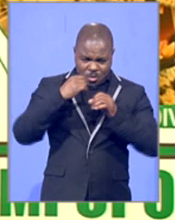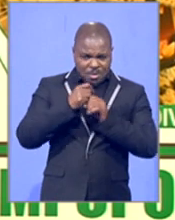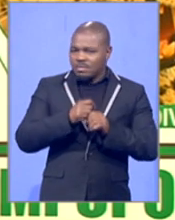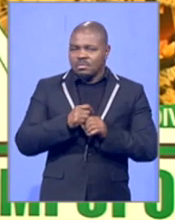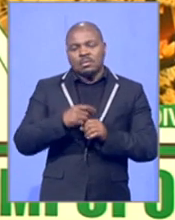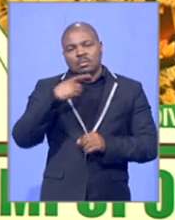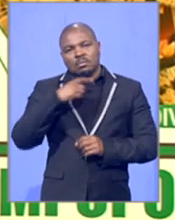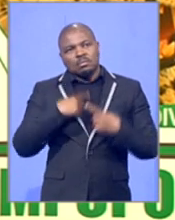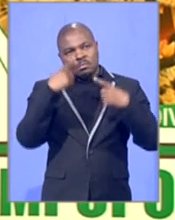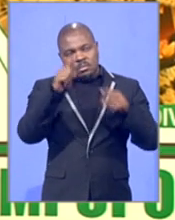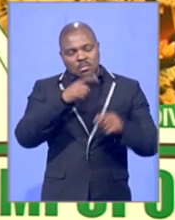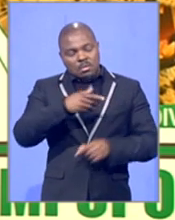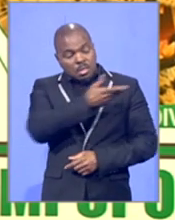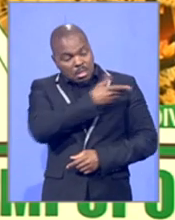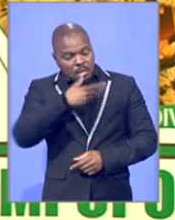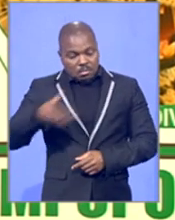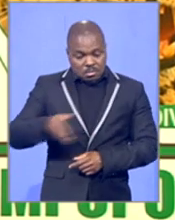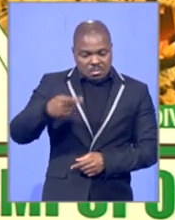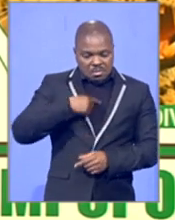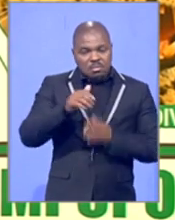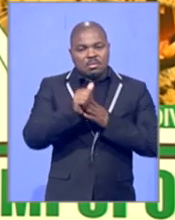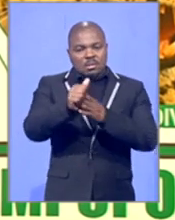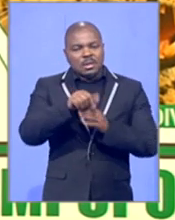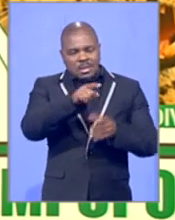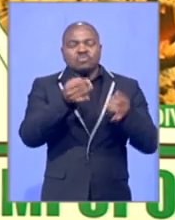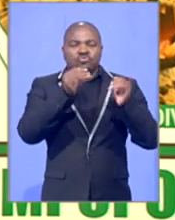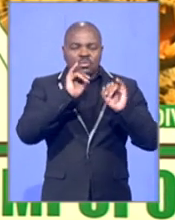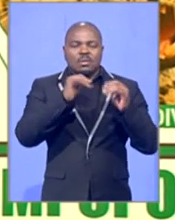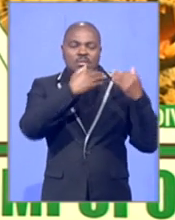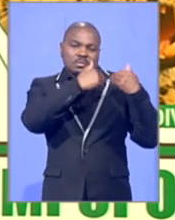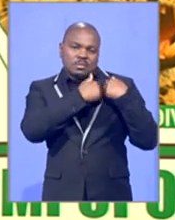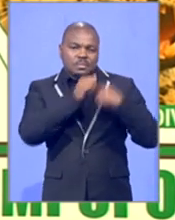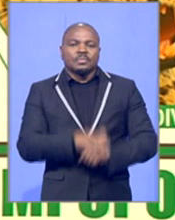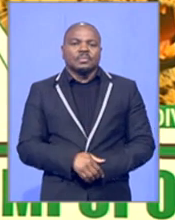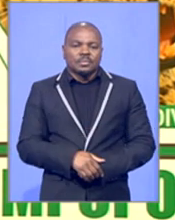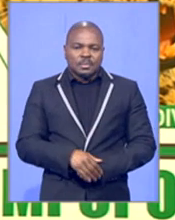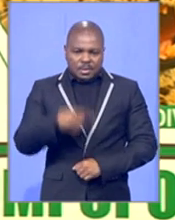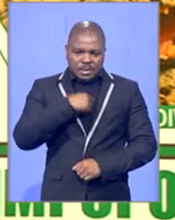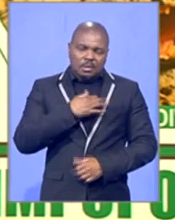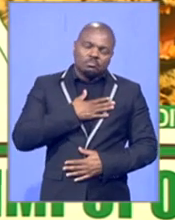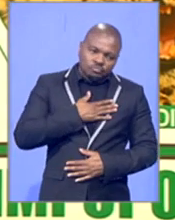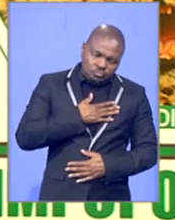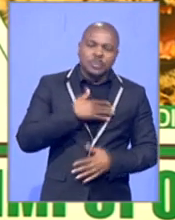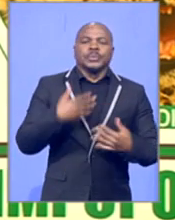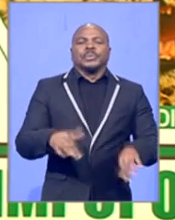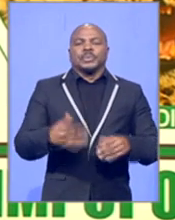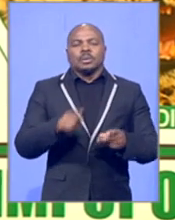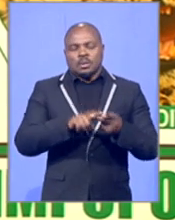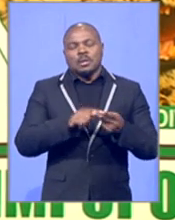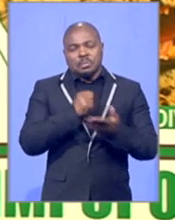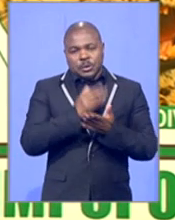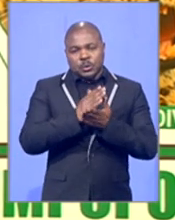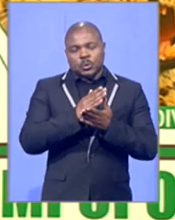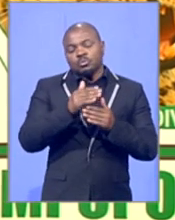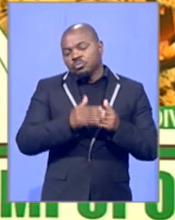do something by my colleagues. So I take it as a serious responsibility, and I'm very humbled, and I'll make it a point that